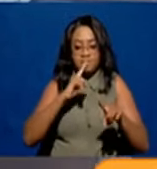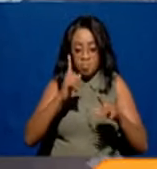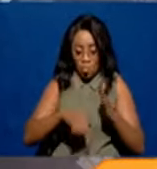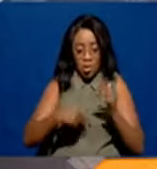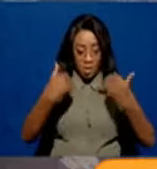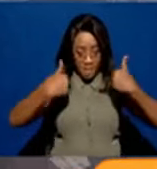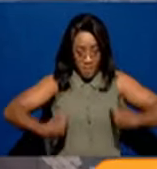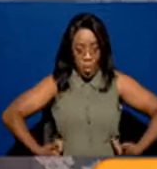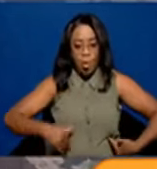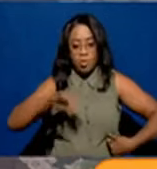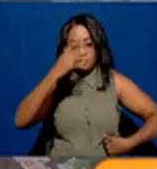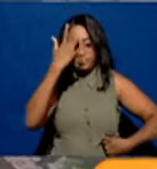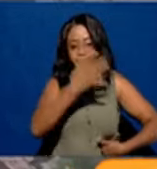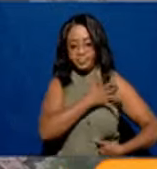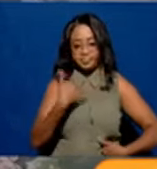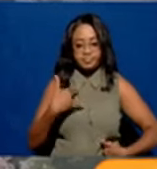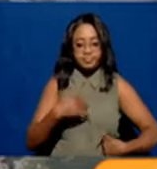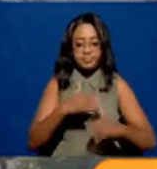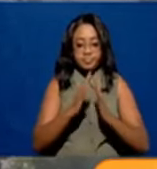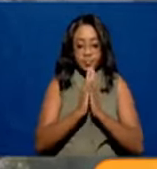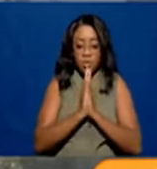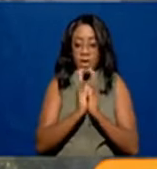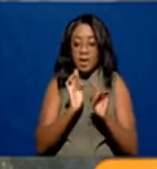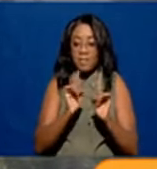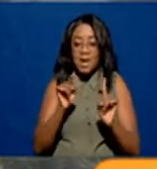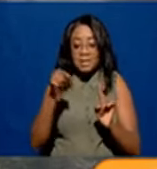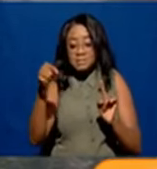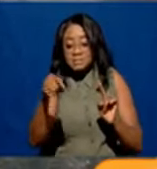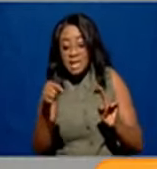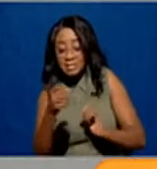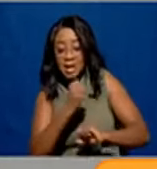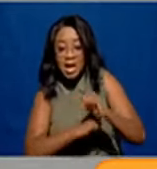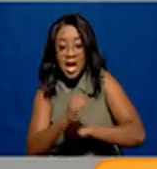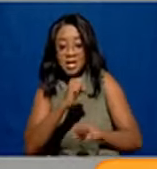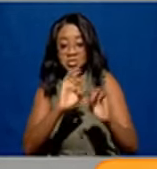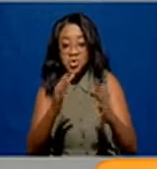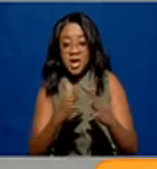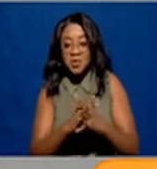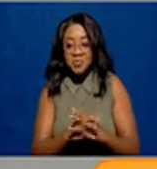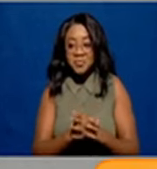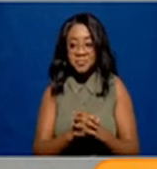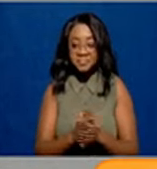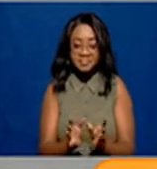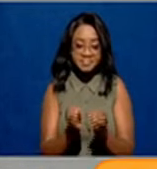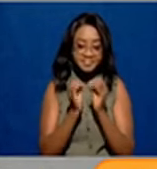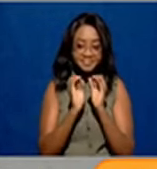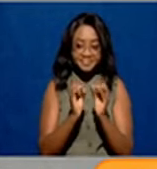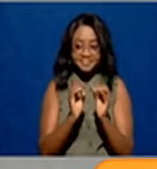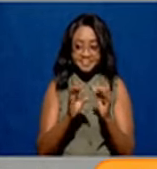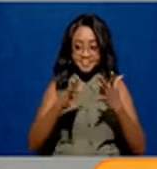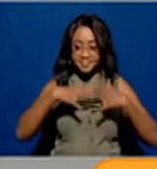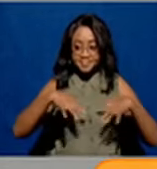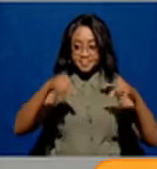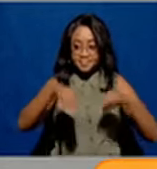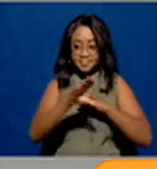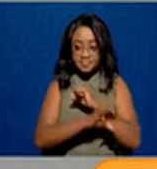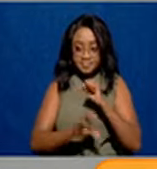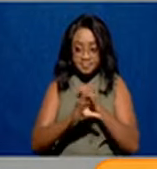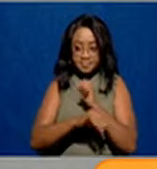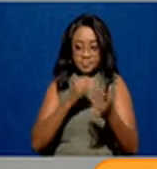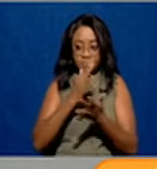However, the practice of the faith tells a different tale altogether. The faith of the people in this country has really gone